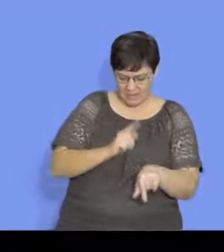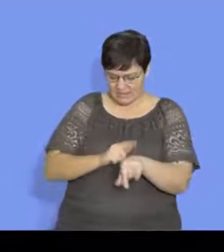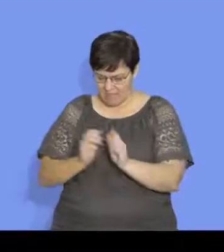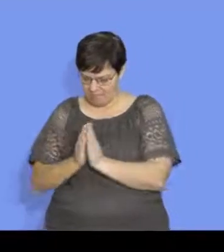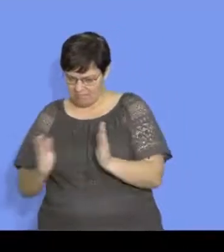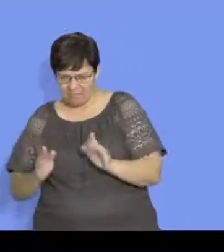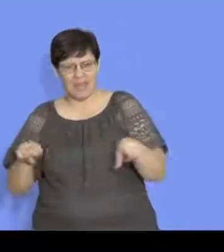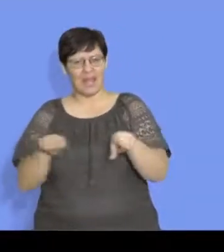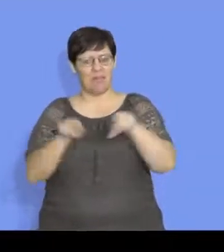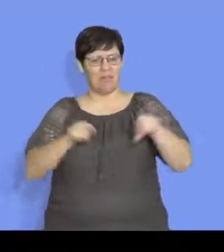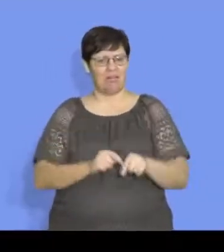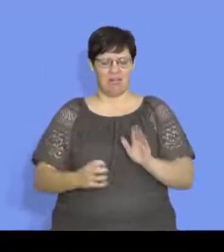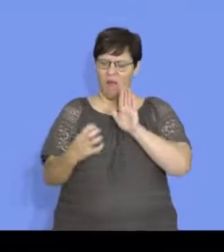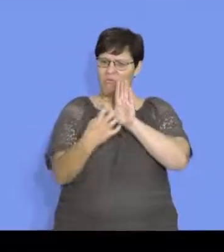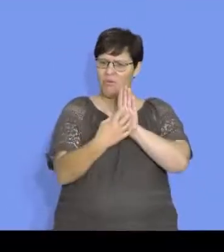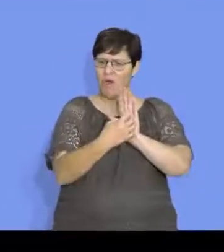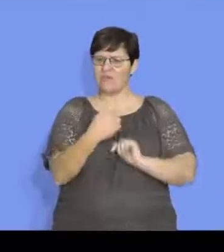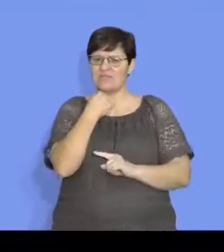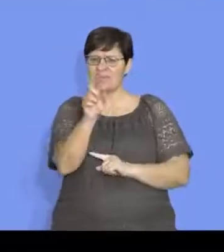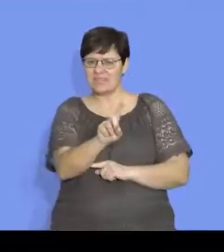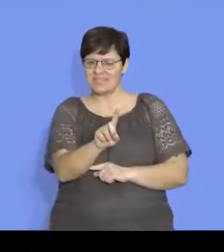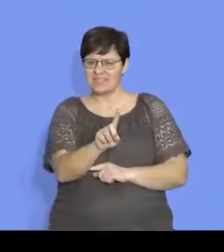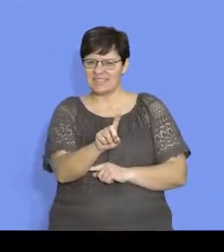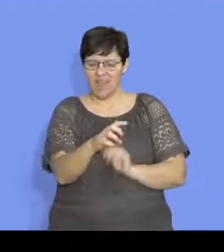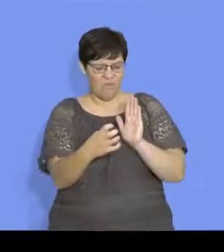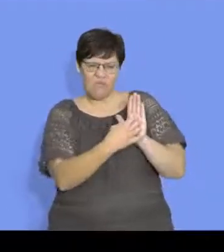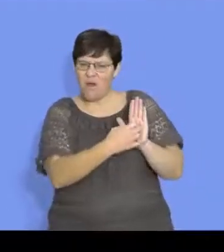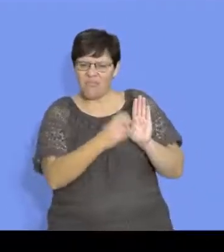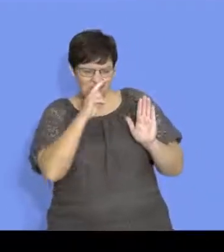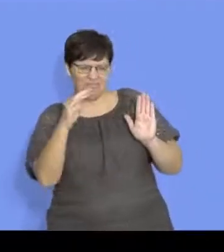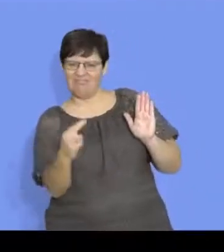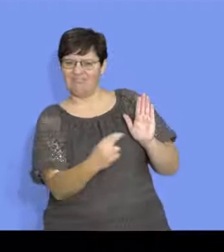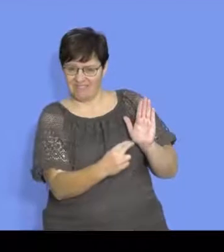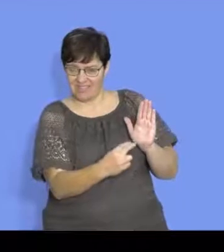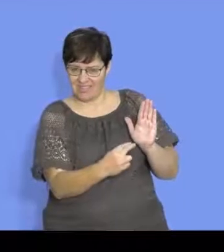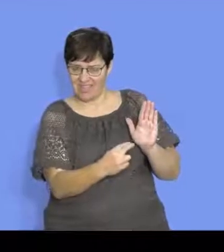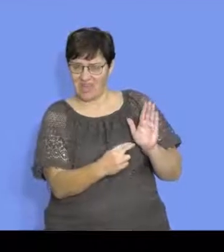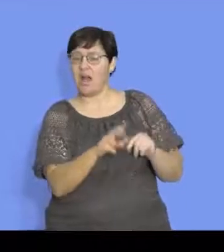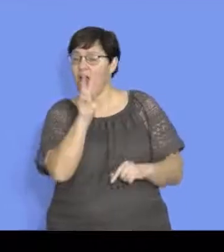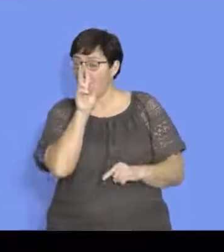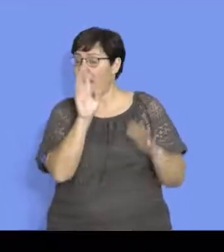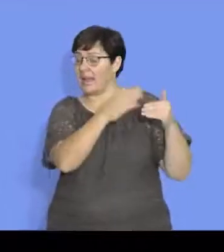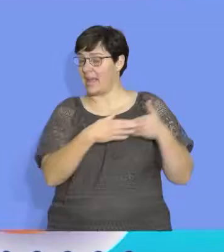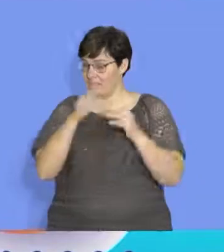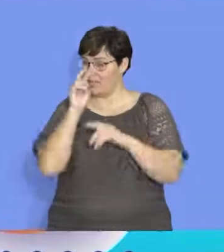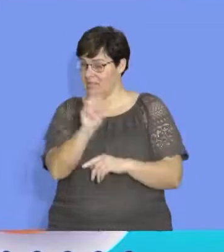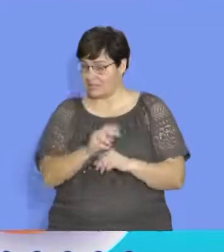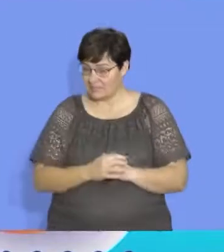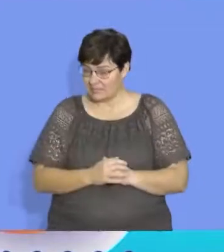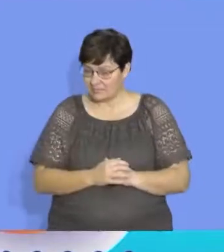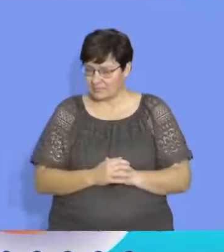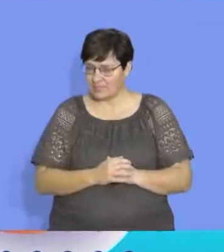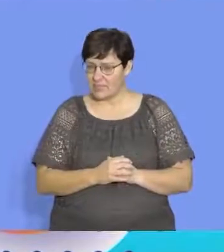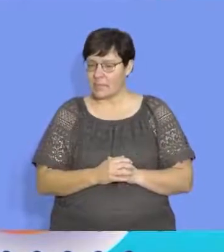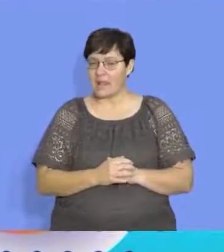graph? Have a look carefully at what it means for the graph. And I want you to watch this very carefully because it's very important. In